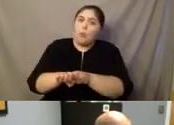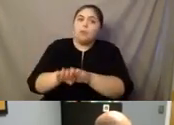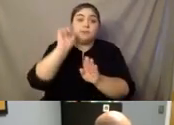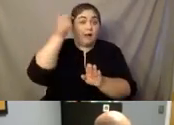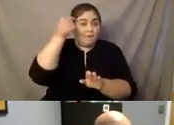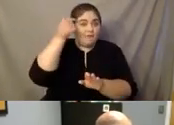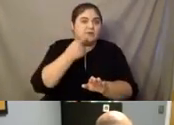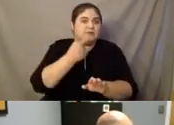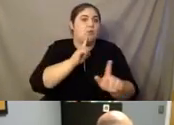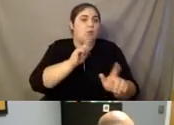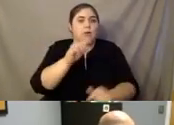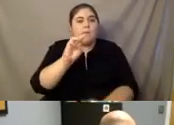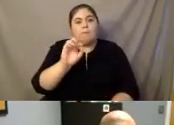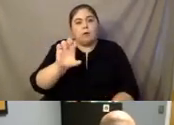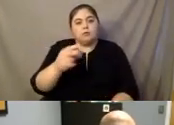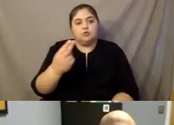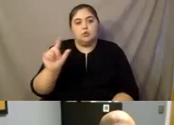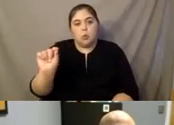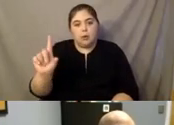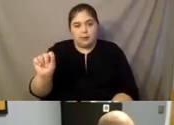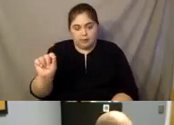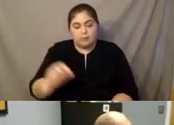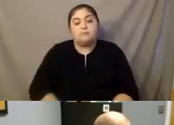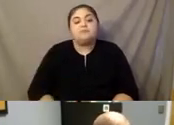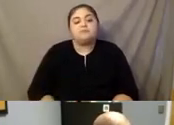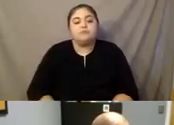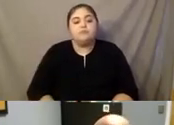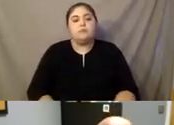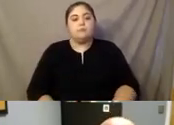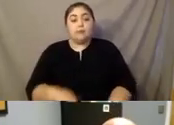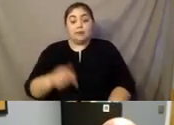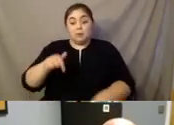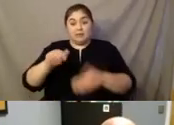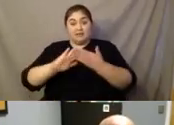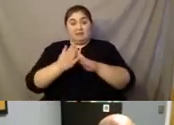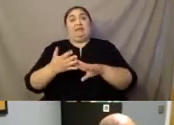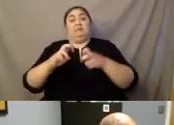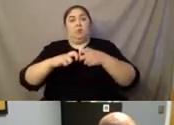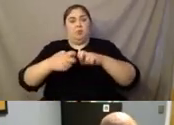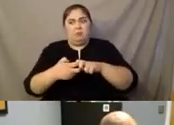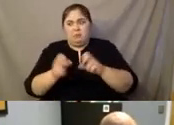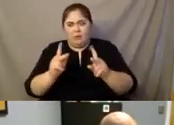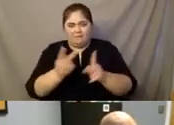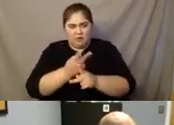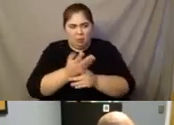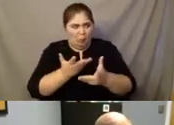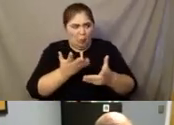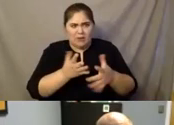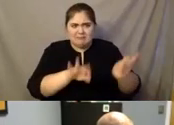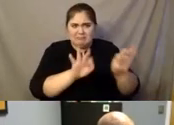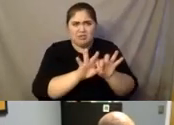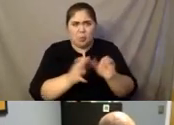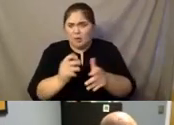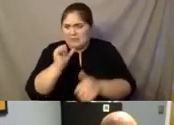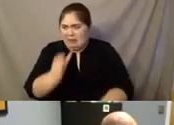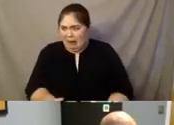to non-essential matters. That became kind of an issue to say, okay, what's essential?